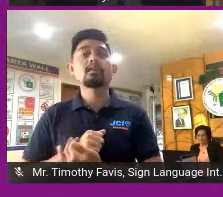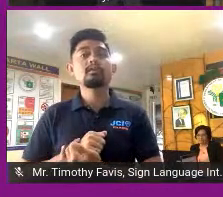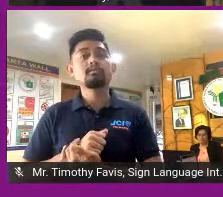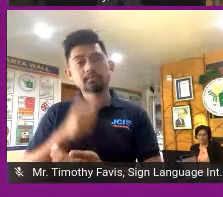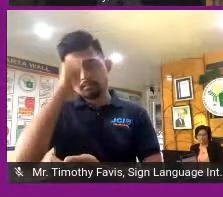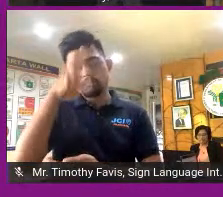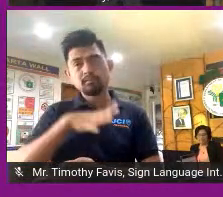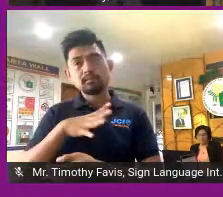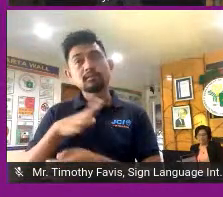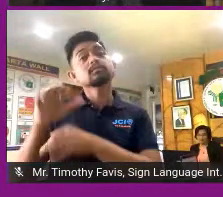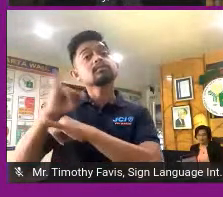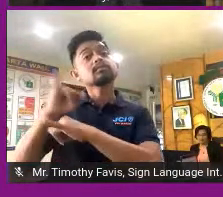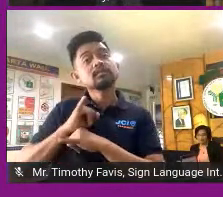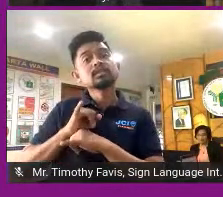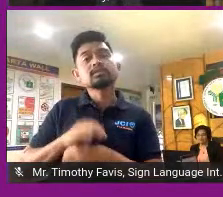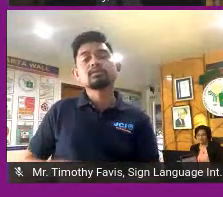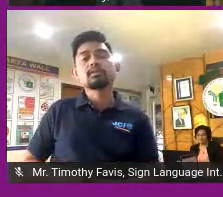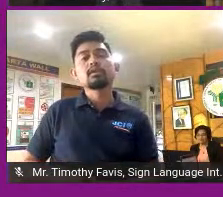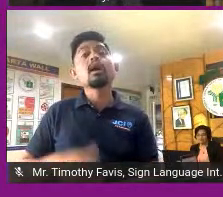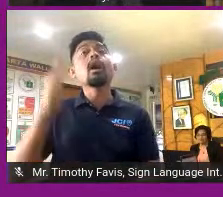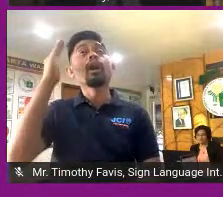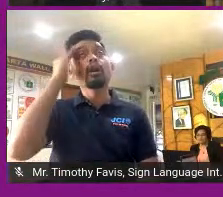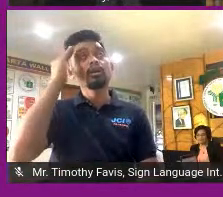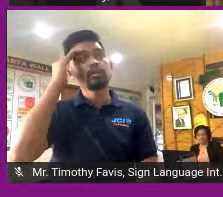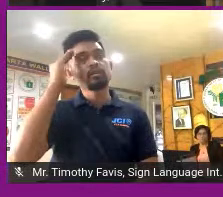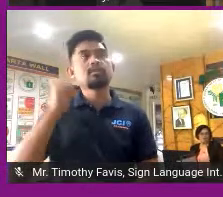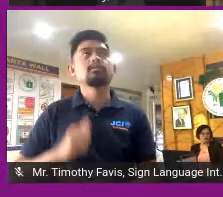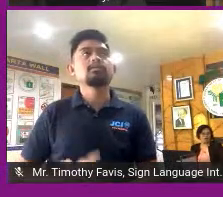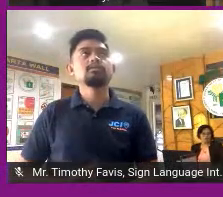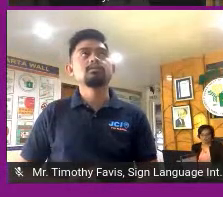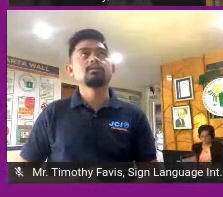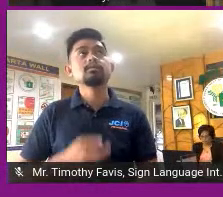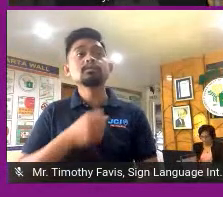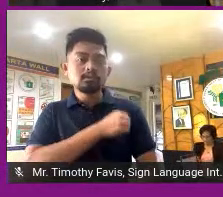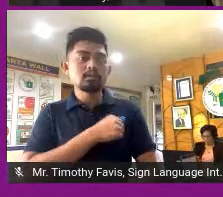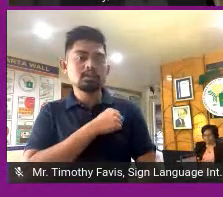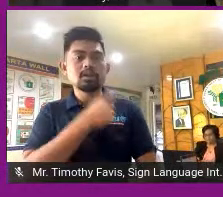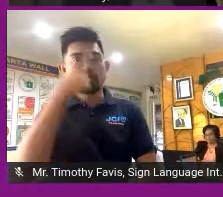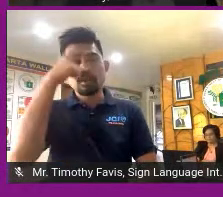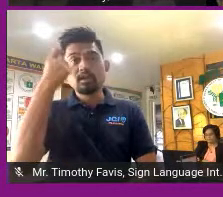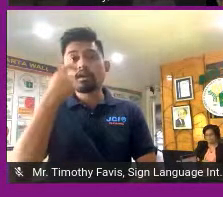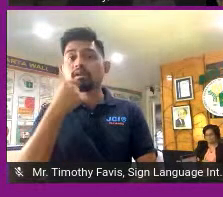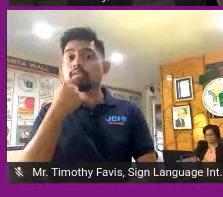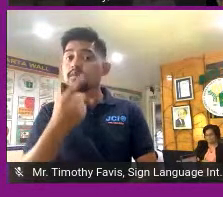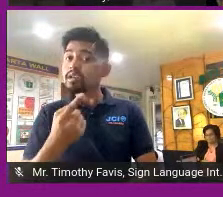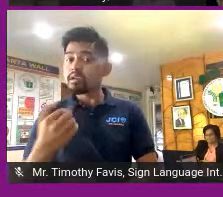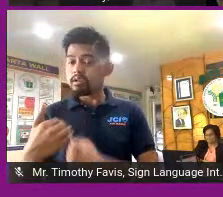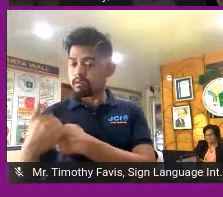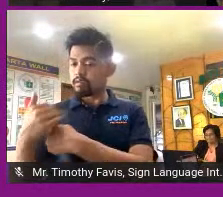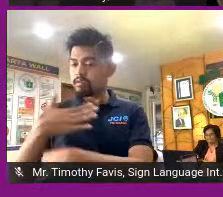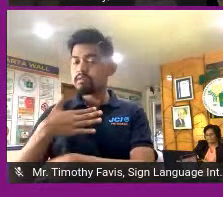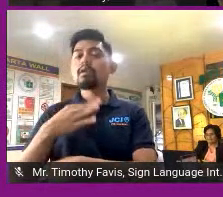leave. But I know he must be sorry because he sent me flowers today.